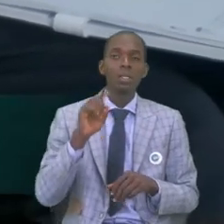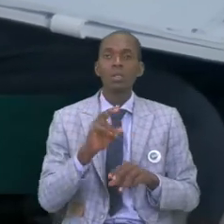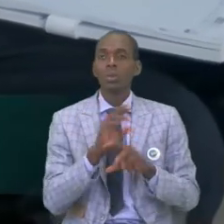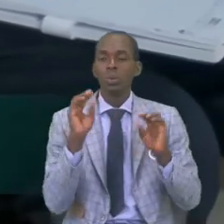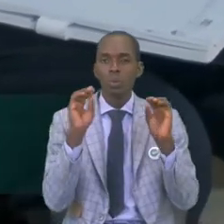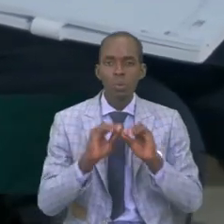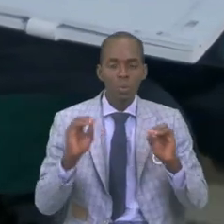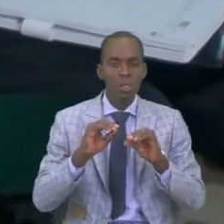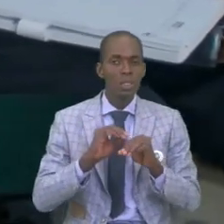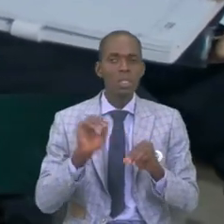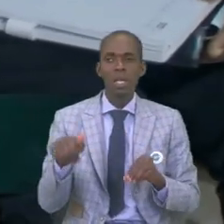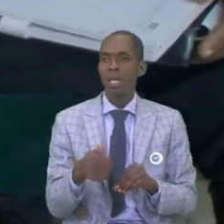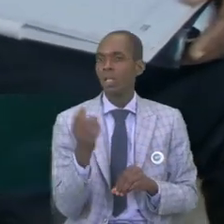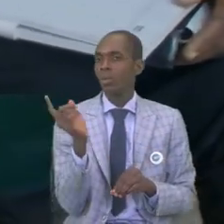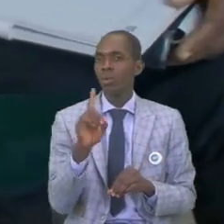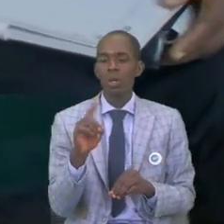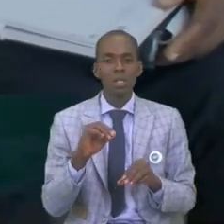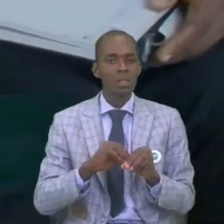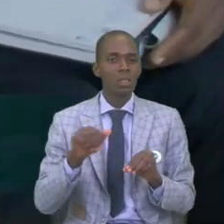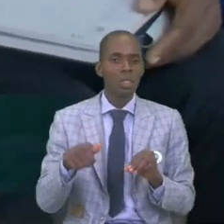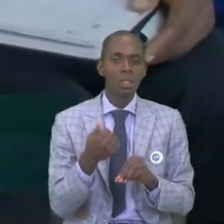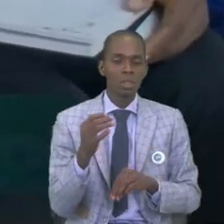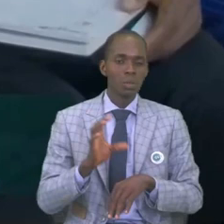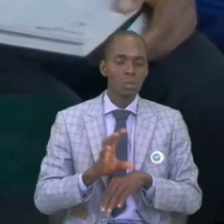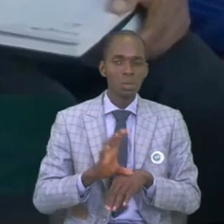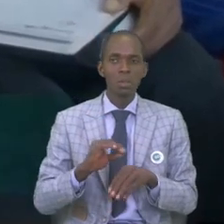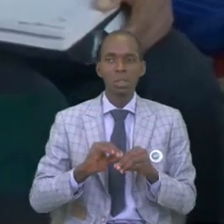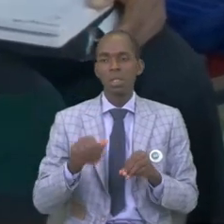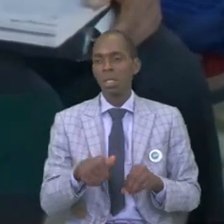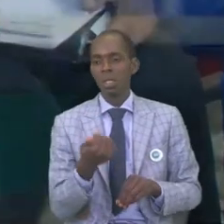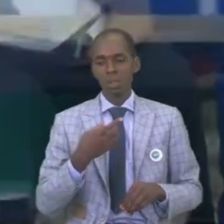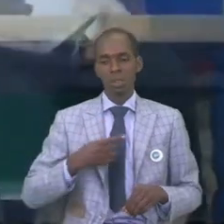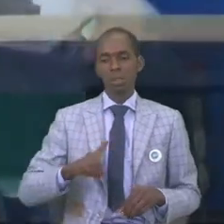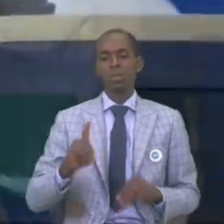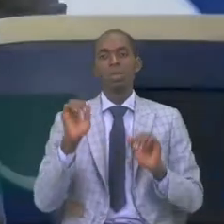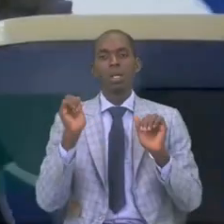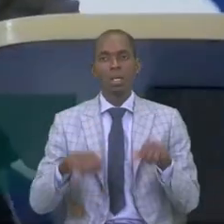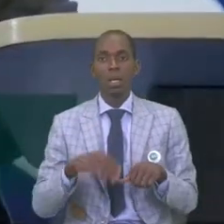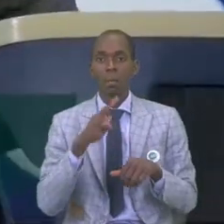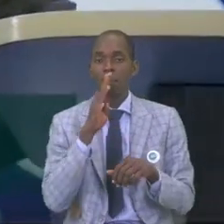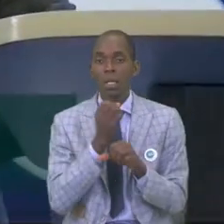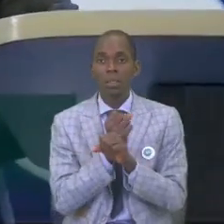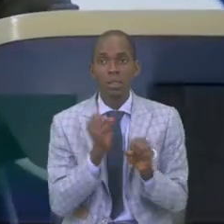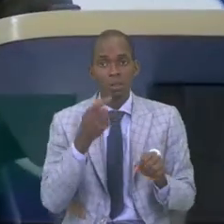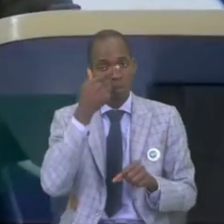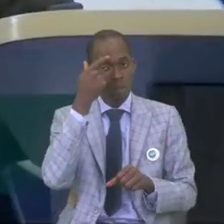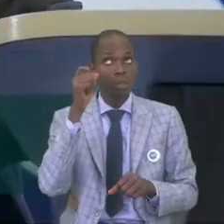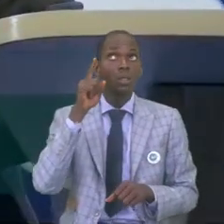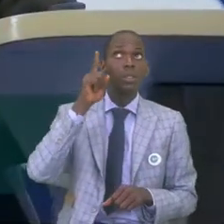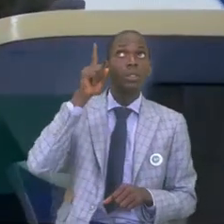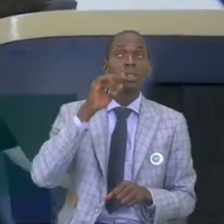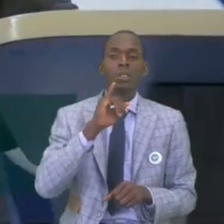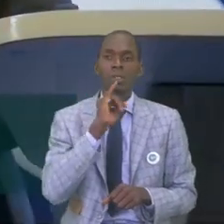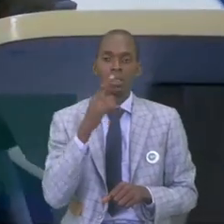congregation, without Him, none in any denomination can be saved, because He is the